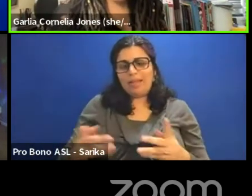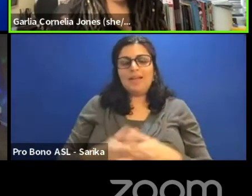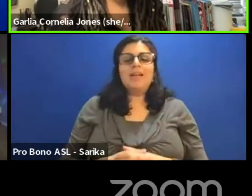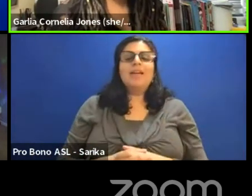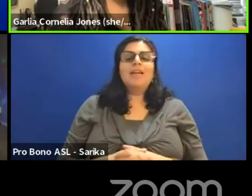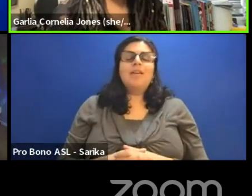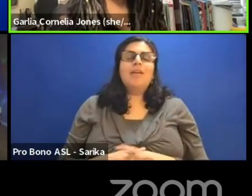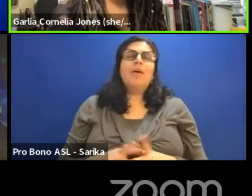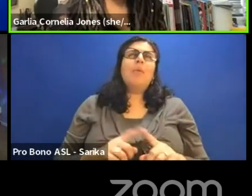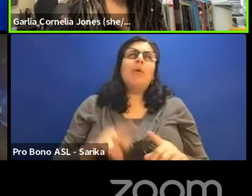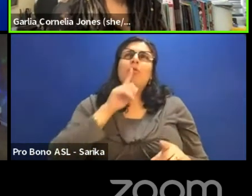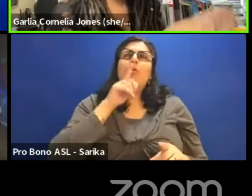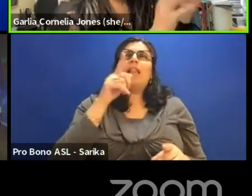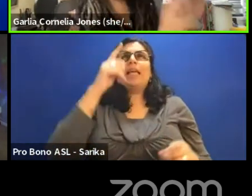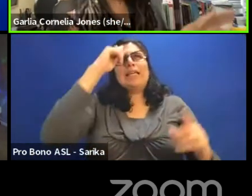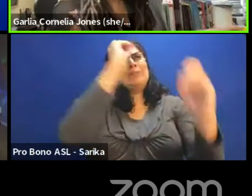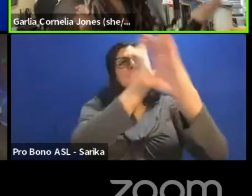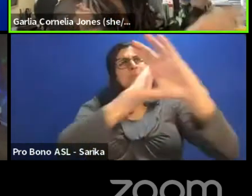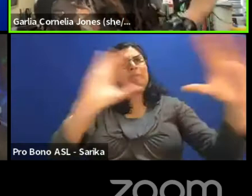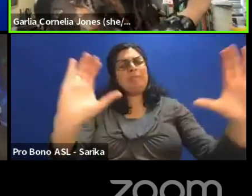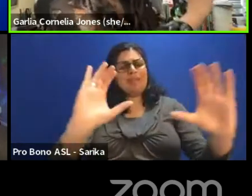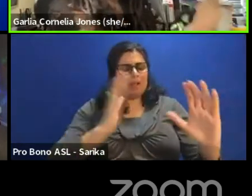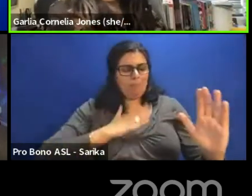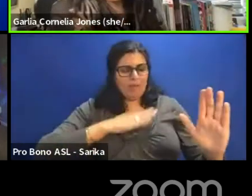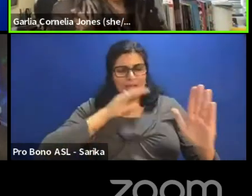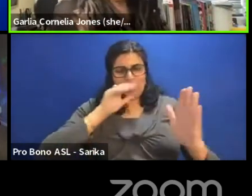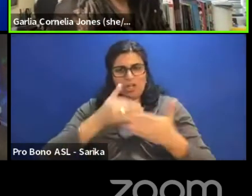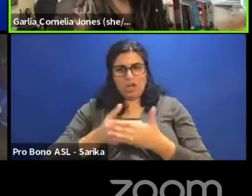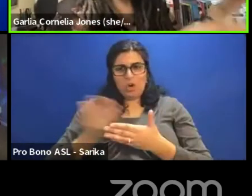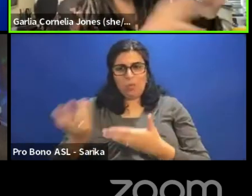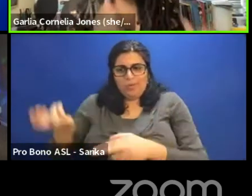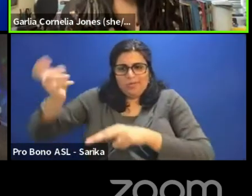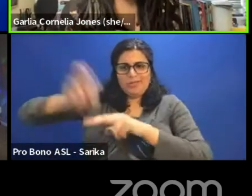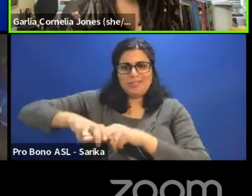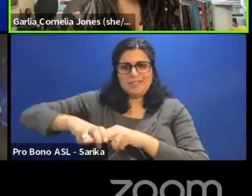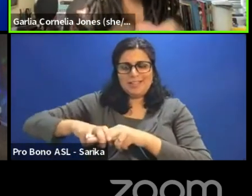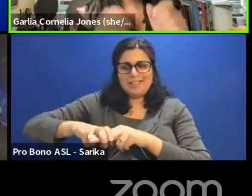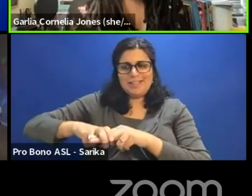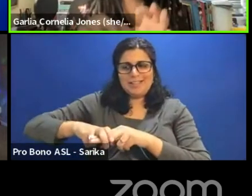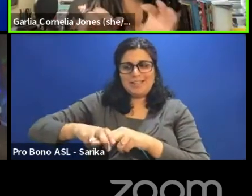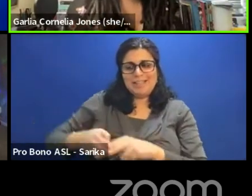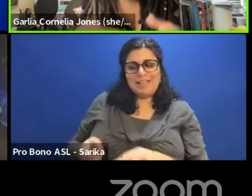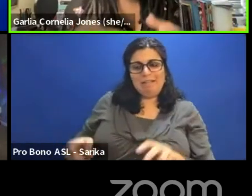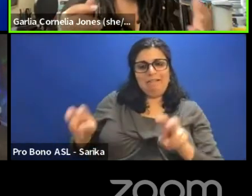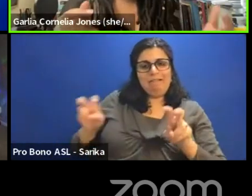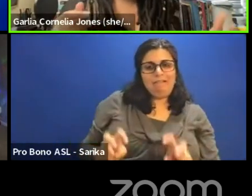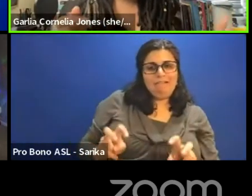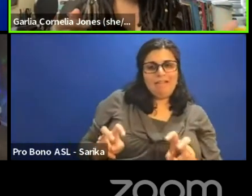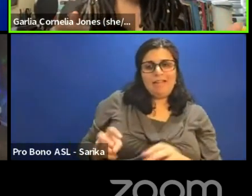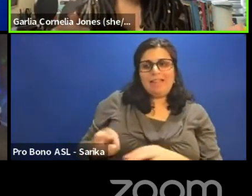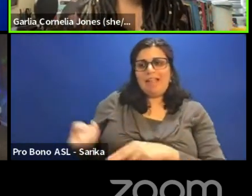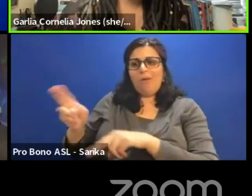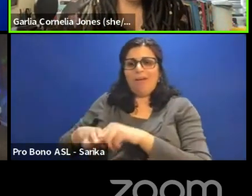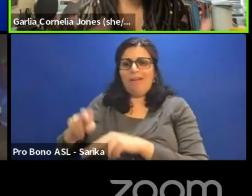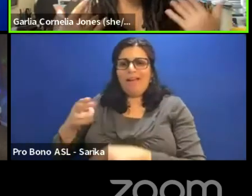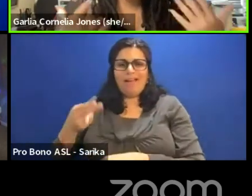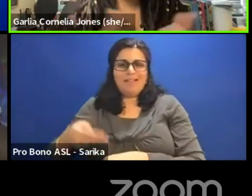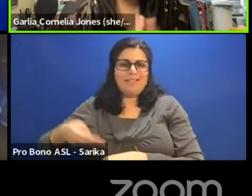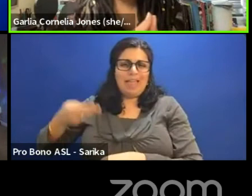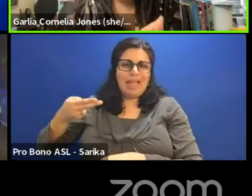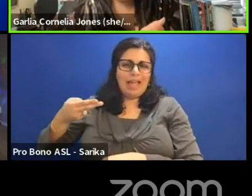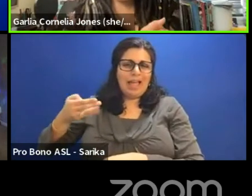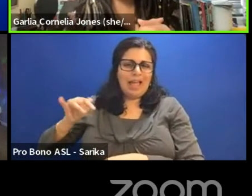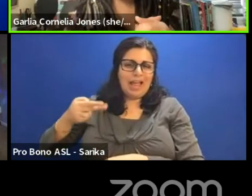But just like thinking, okay, my daughter's going to sit in her high chair next to me while I write my plays,